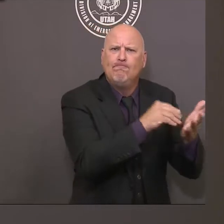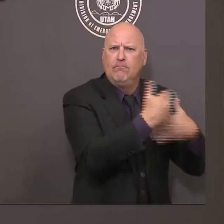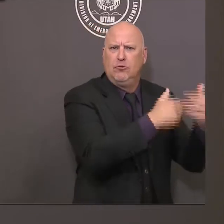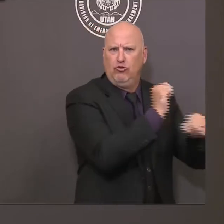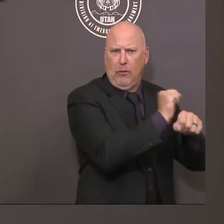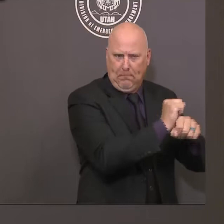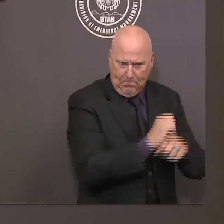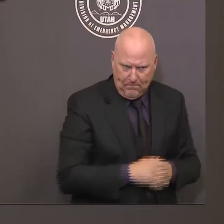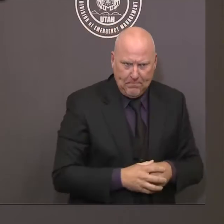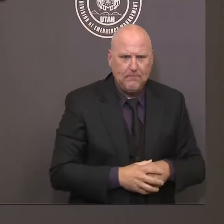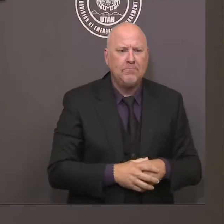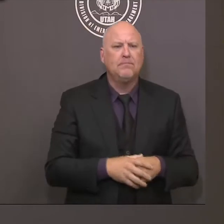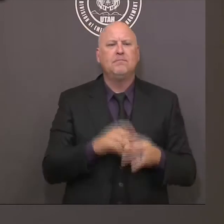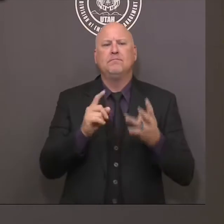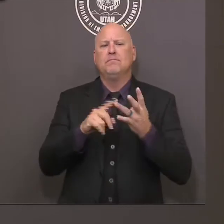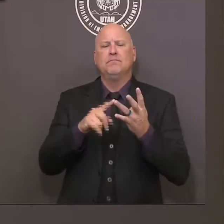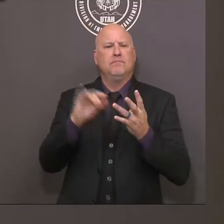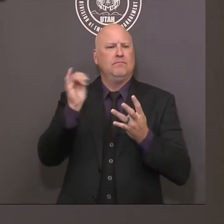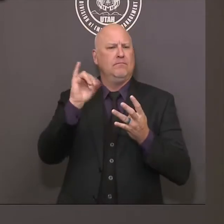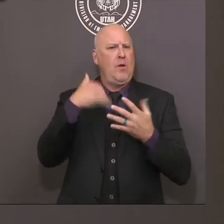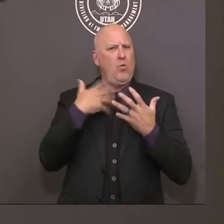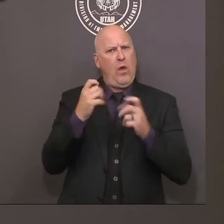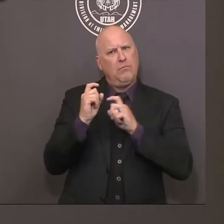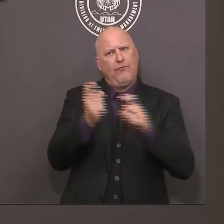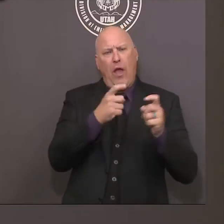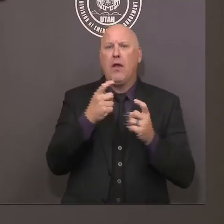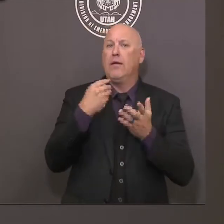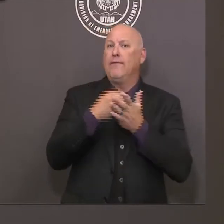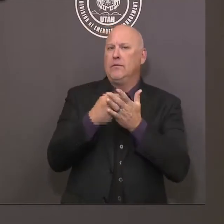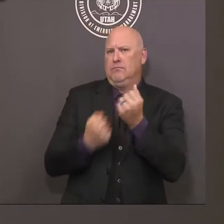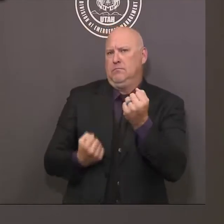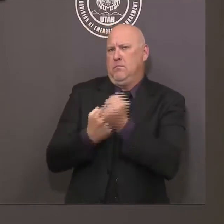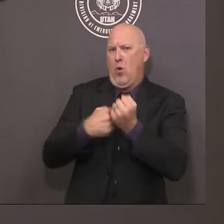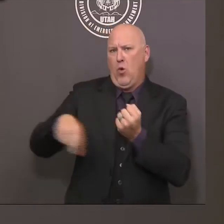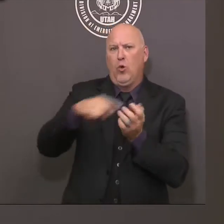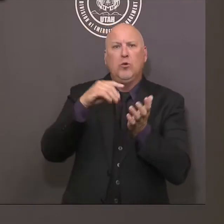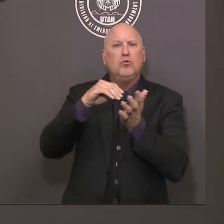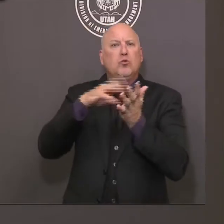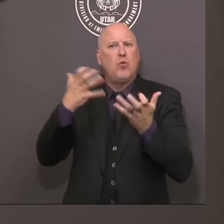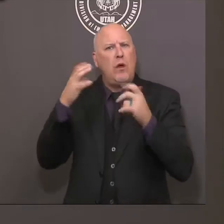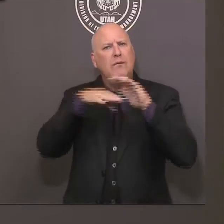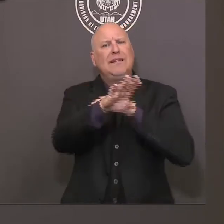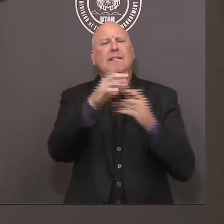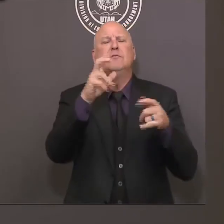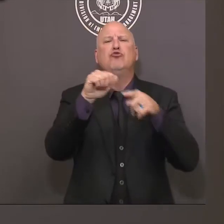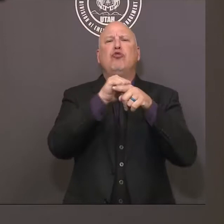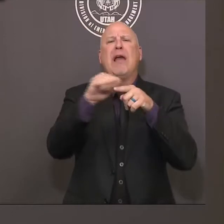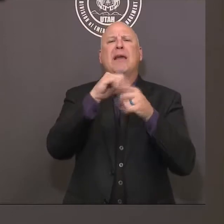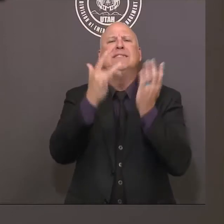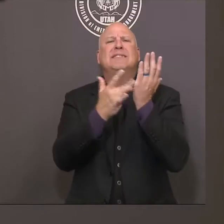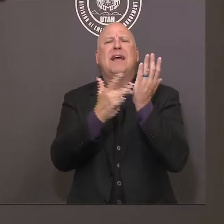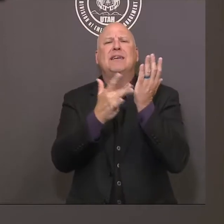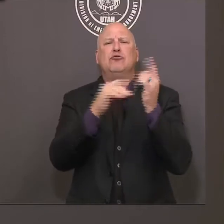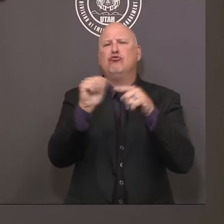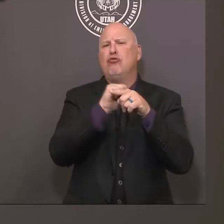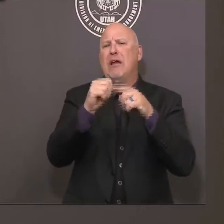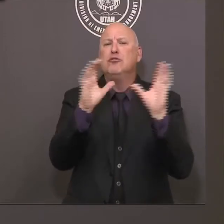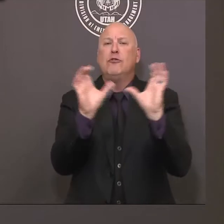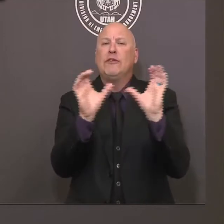for 1-year graduate programs. The bottom line here is we should make reskilling faster, easier, and more